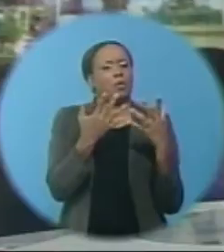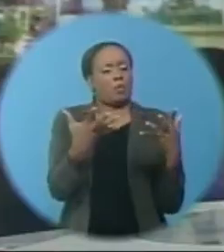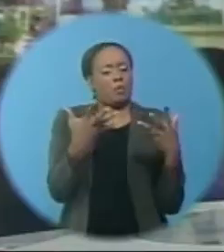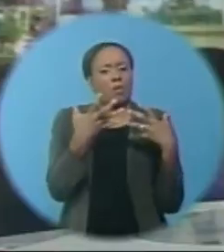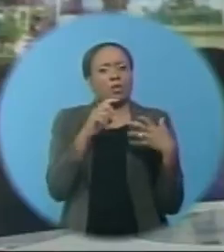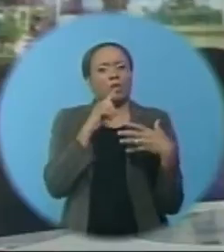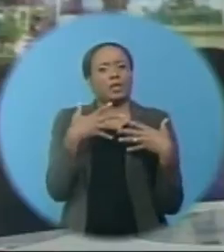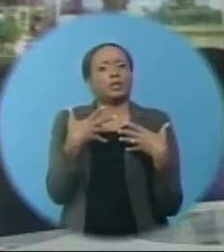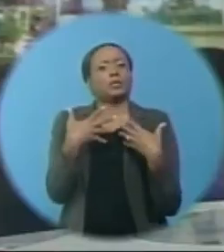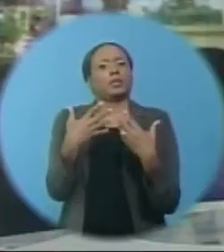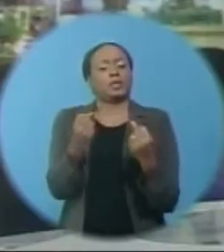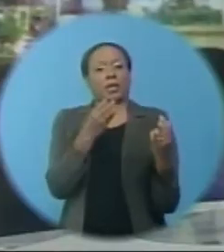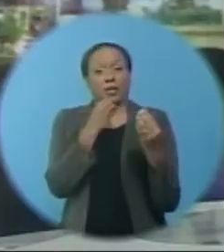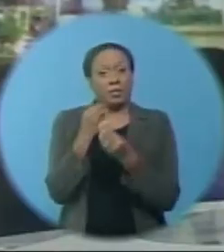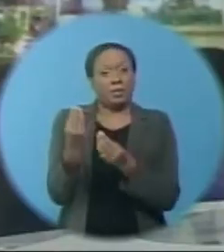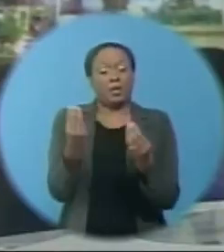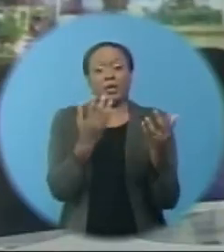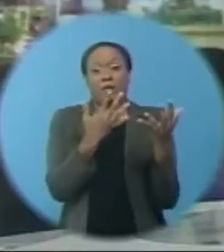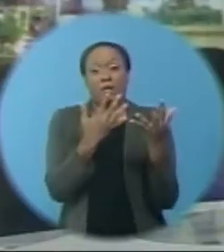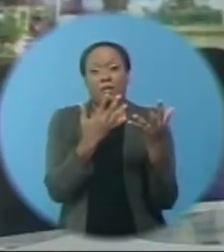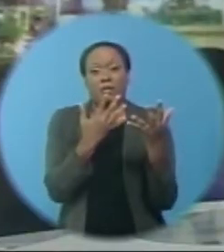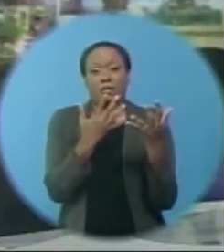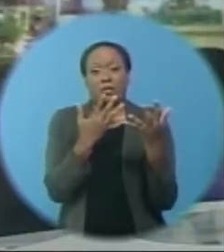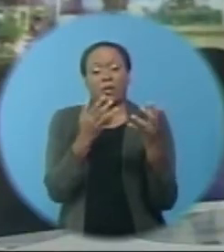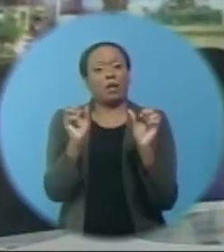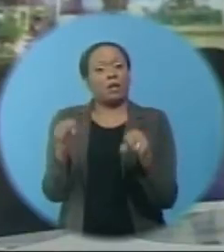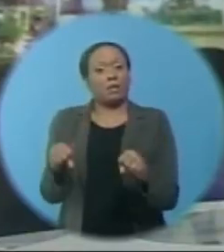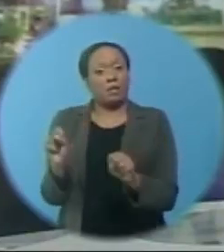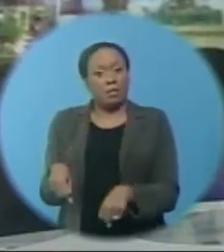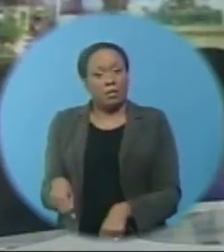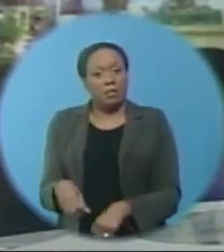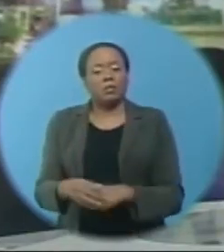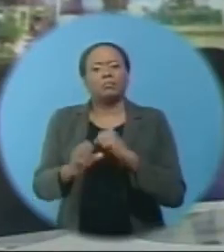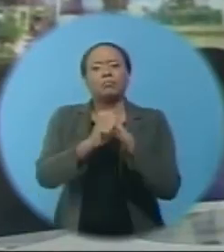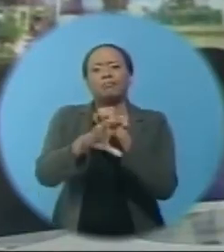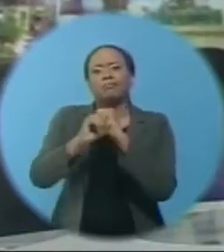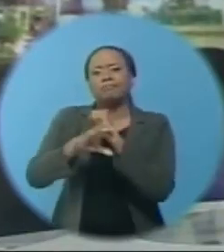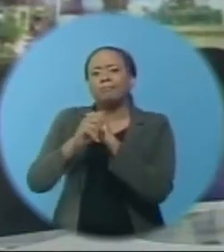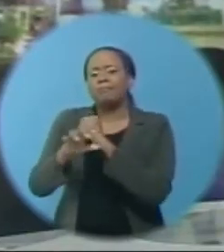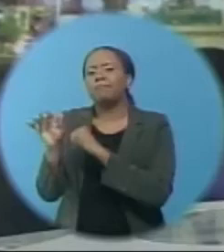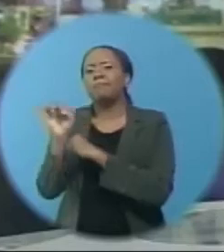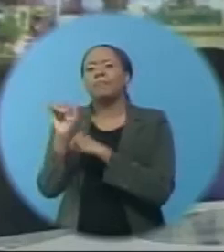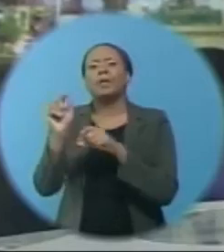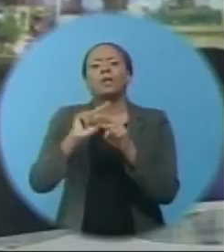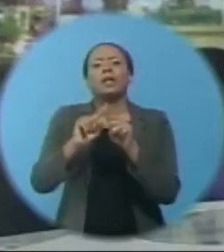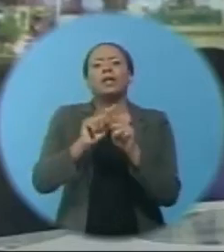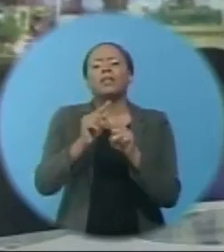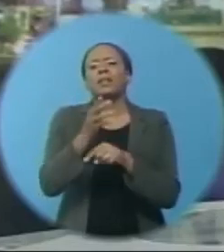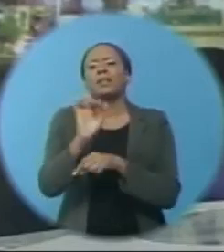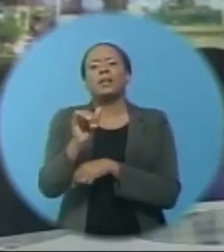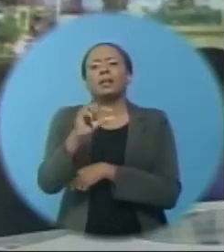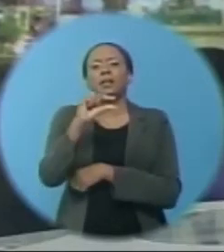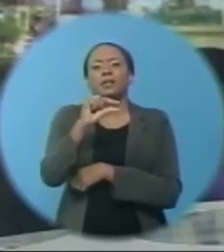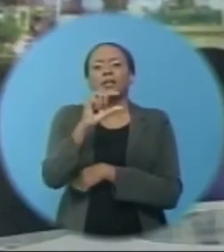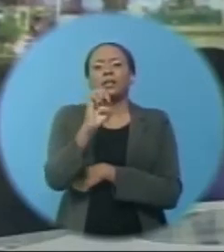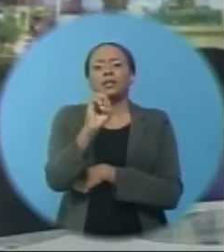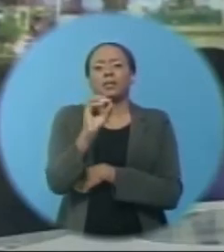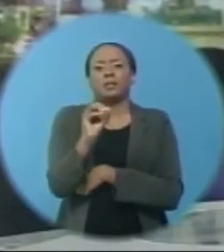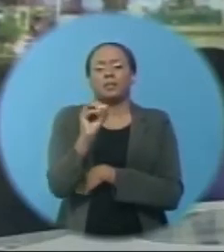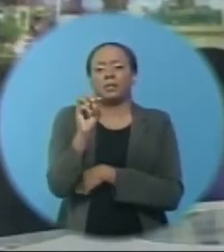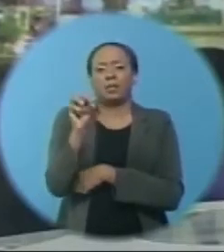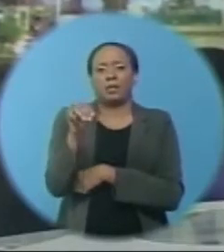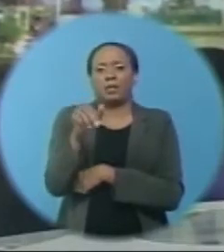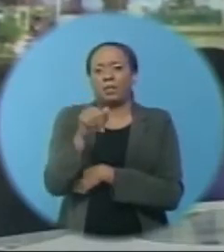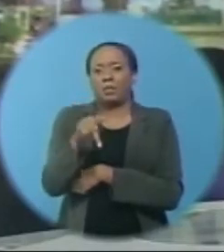the quality of data available. It's doing so through the promotion of tools like geomapping. The U.S. Ambassador says it's